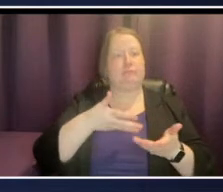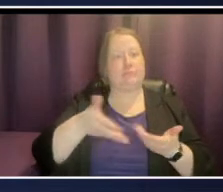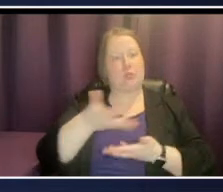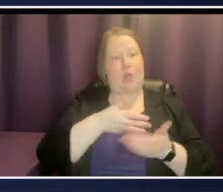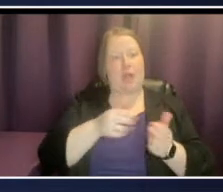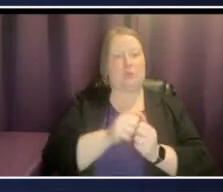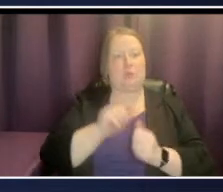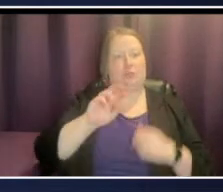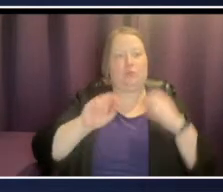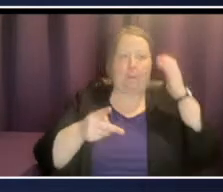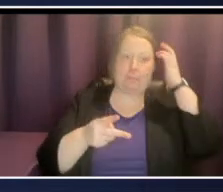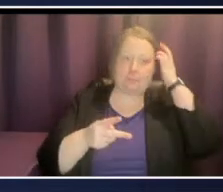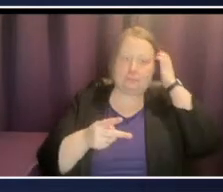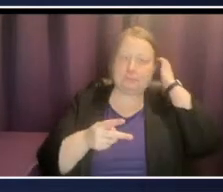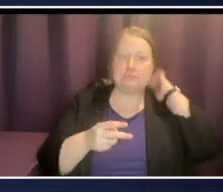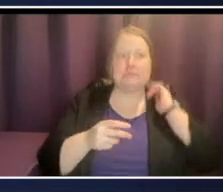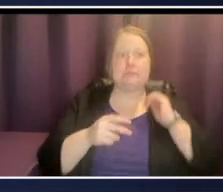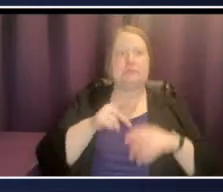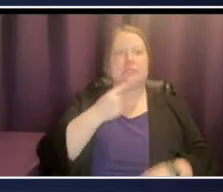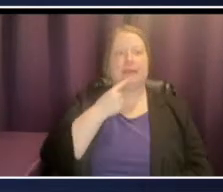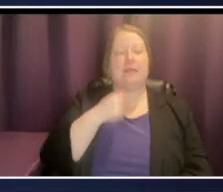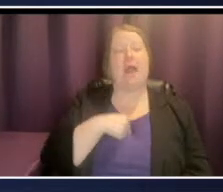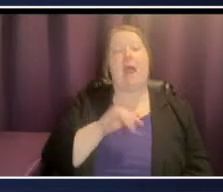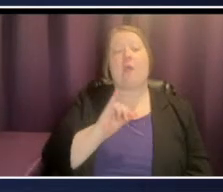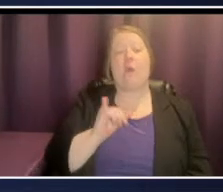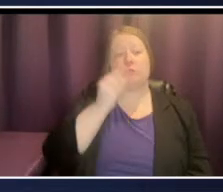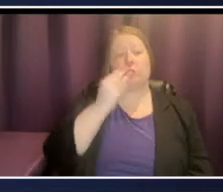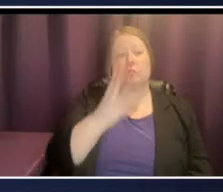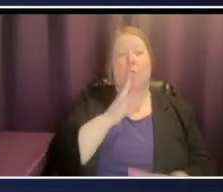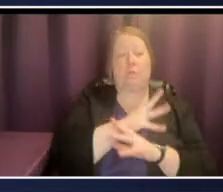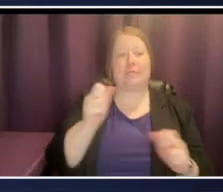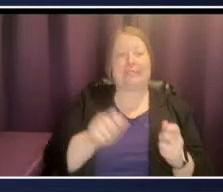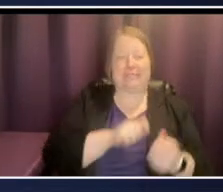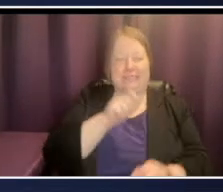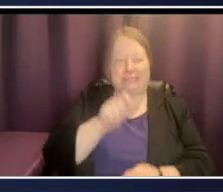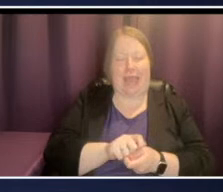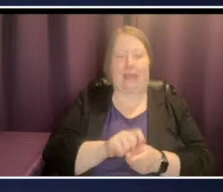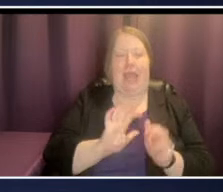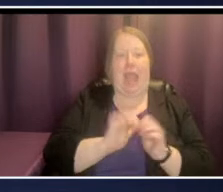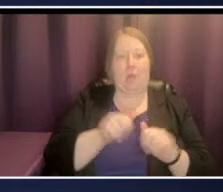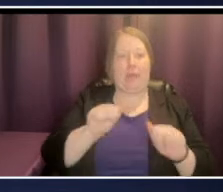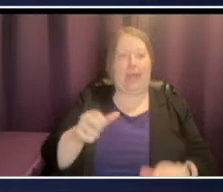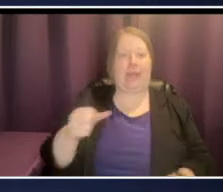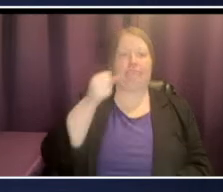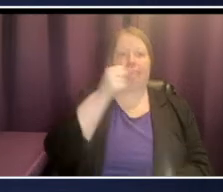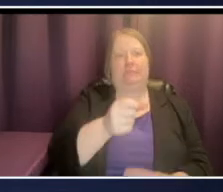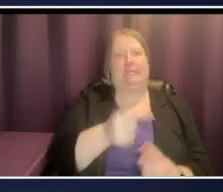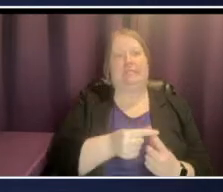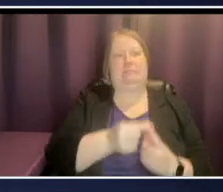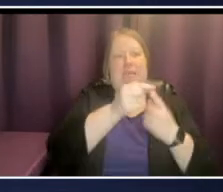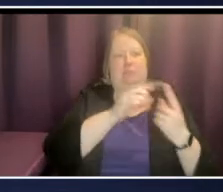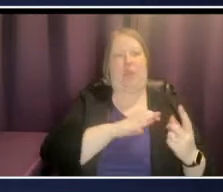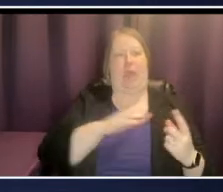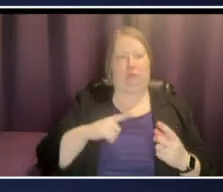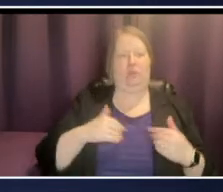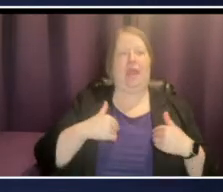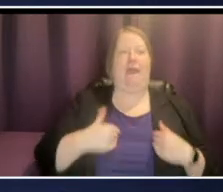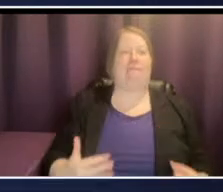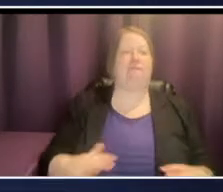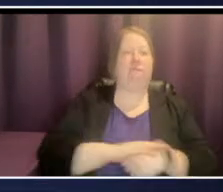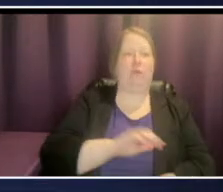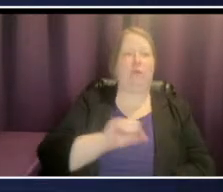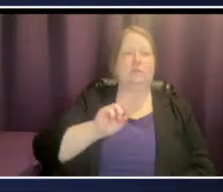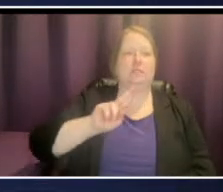wrote, "I also told the president exactly how he can appoint a special counsel with full subpoena power